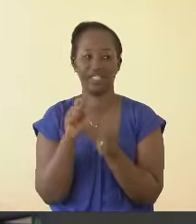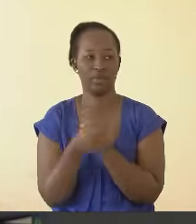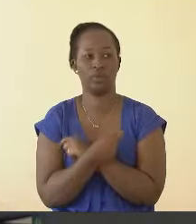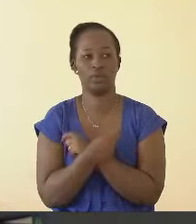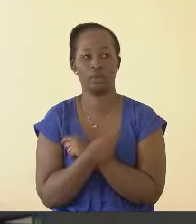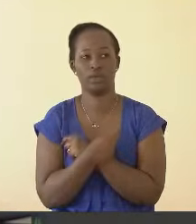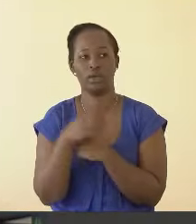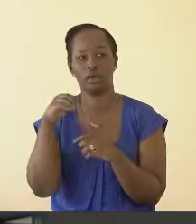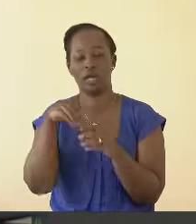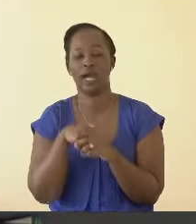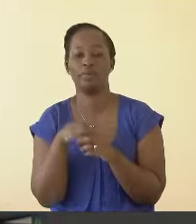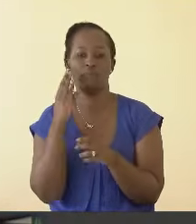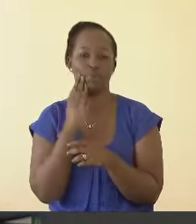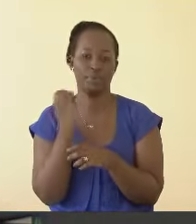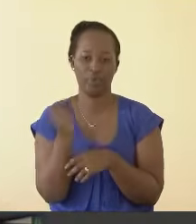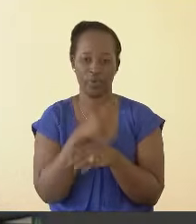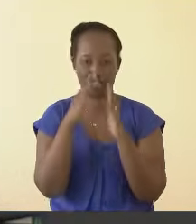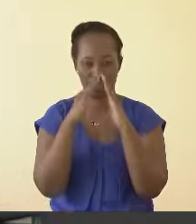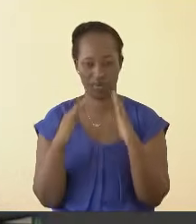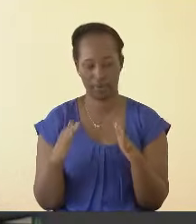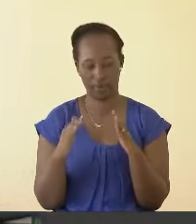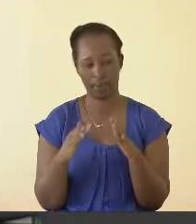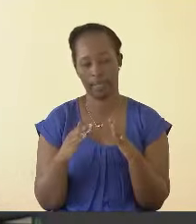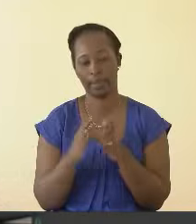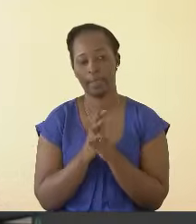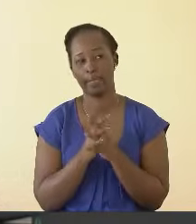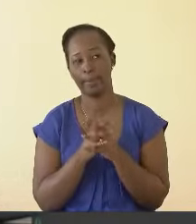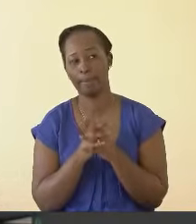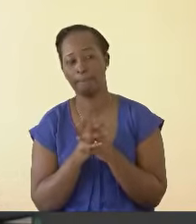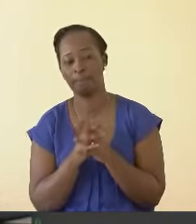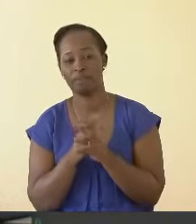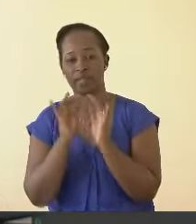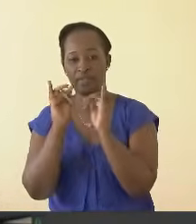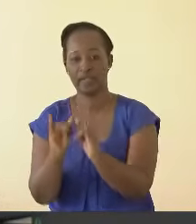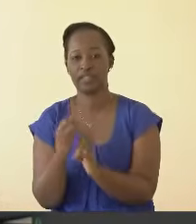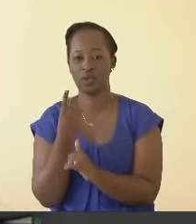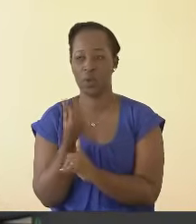which include the rent expenses. So these ones, the fixed costs